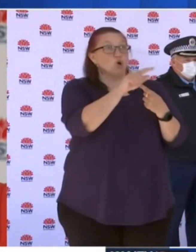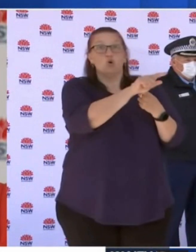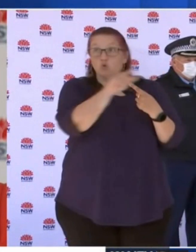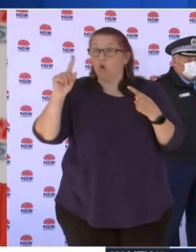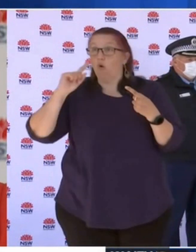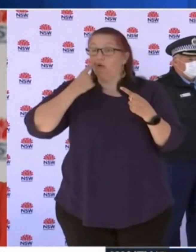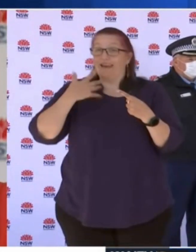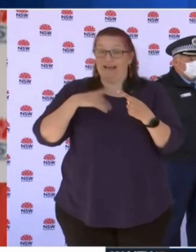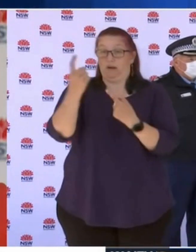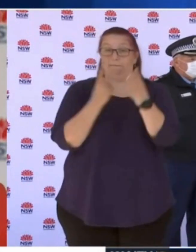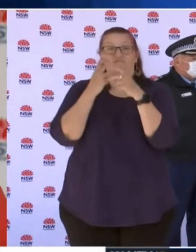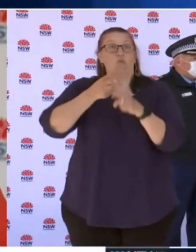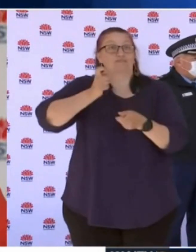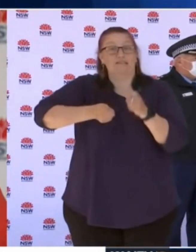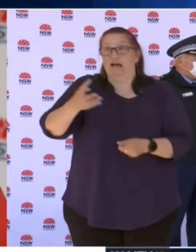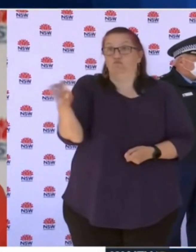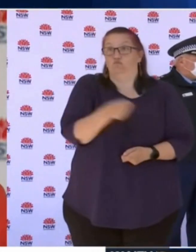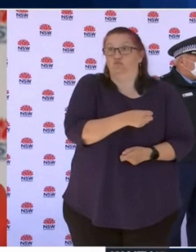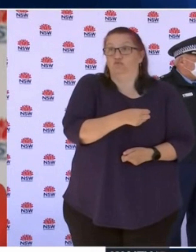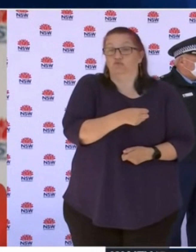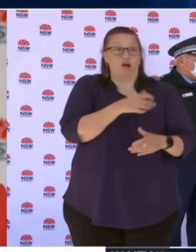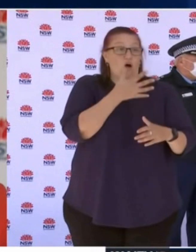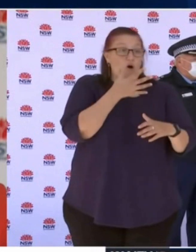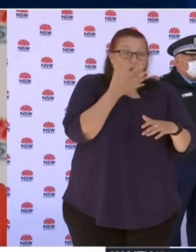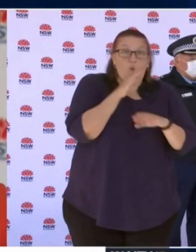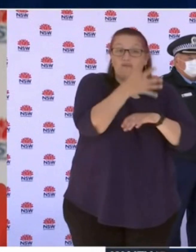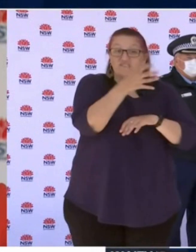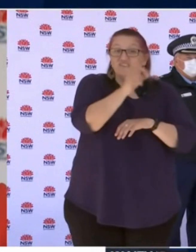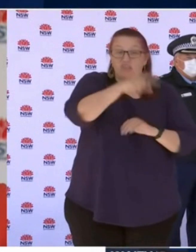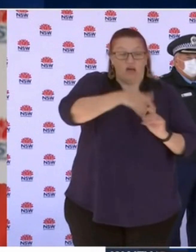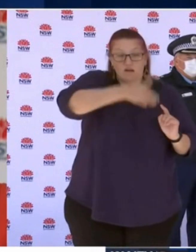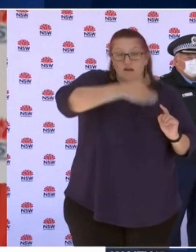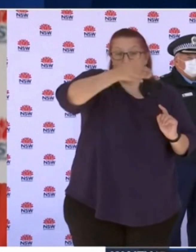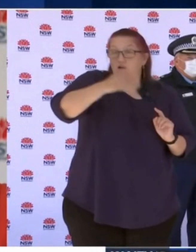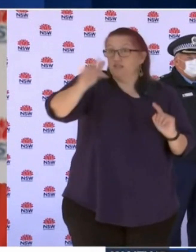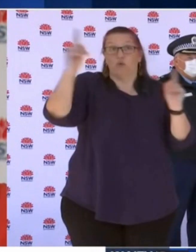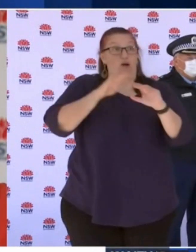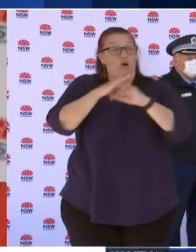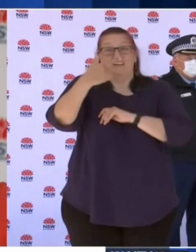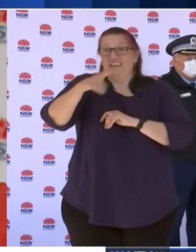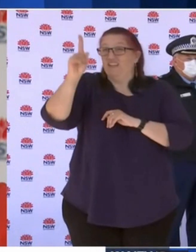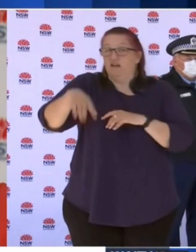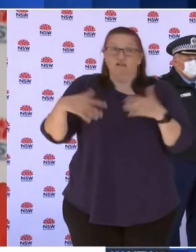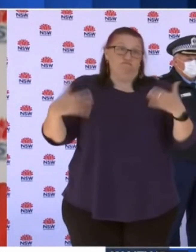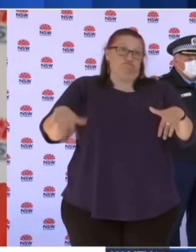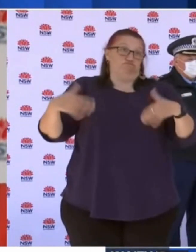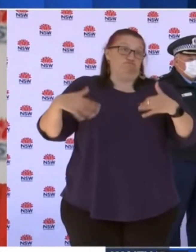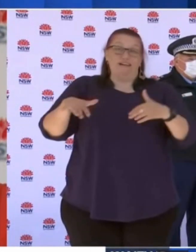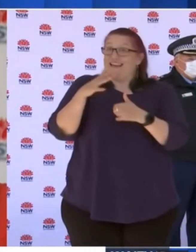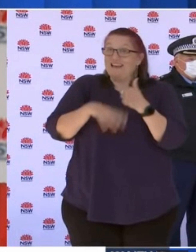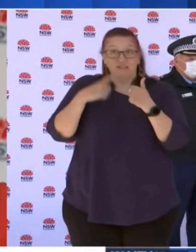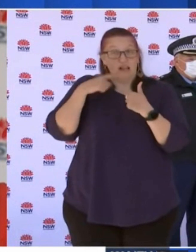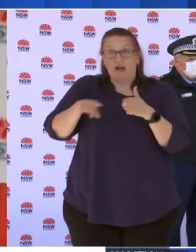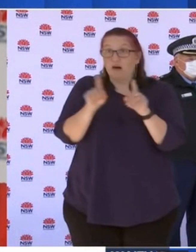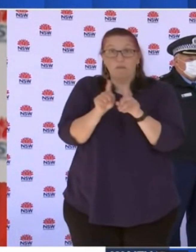sustained testing level that we've never seen of before in the state. And I think the community response has been amazing, but we cannot get